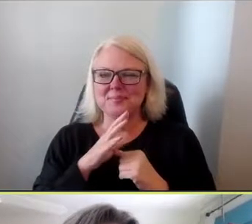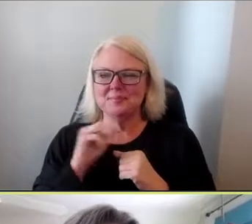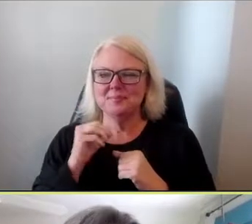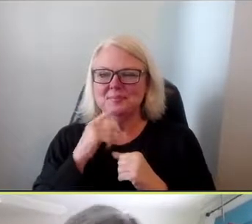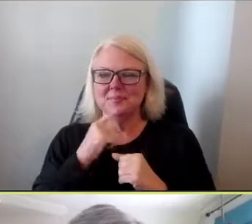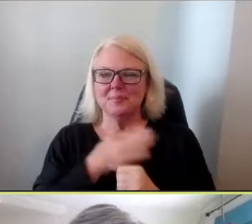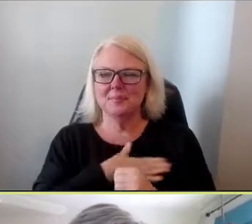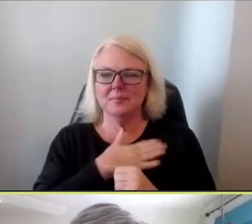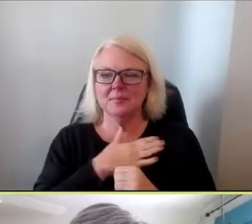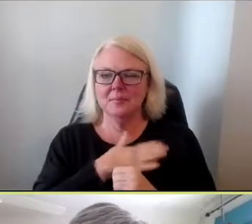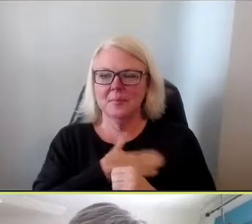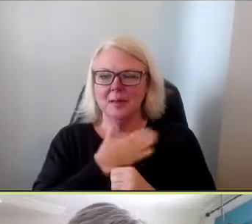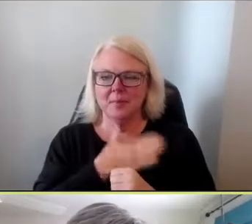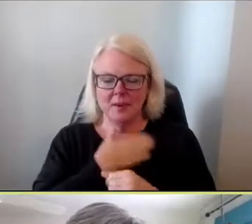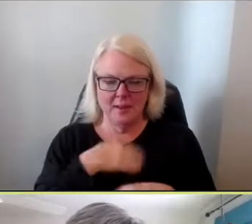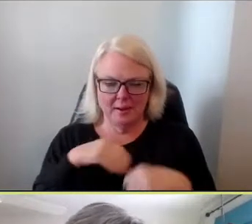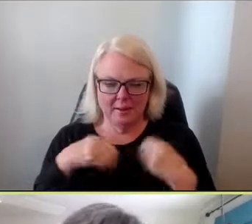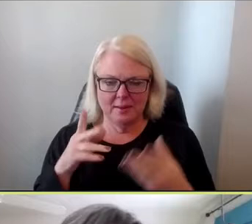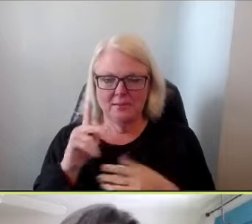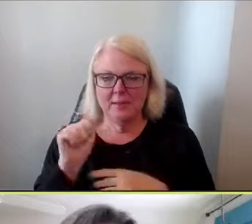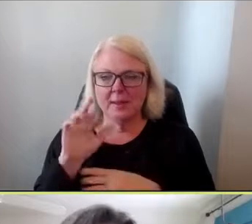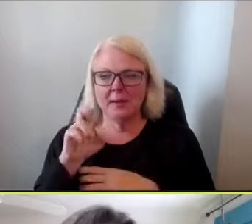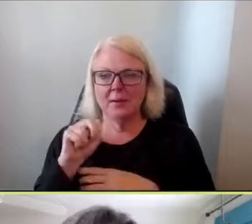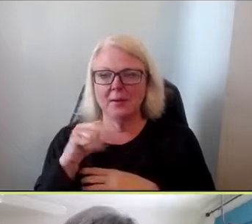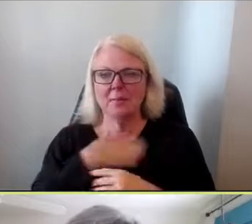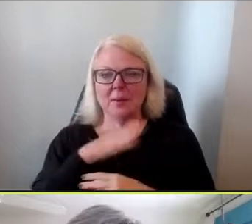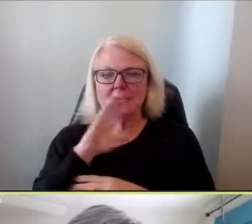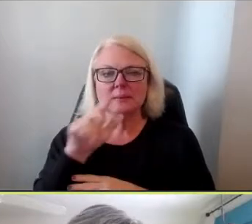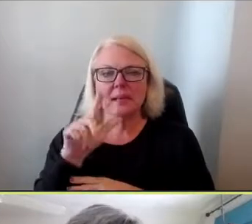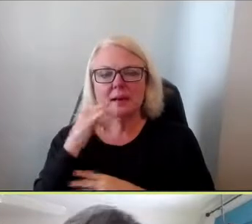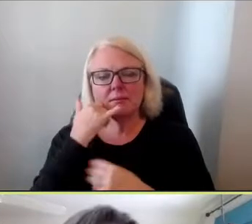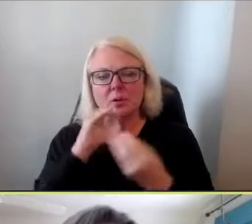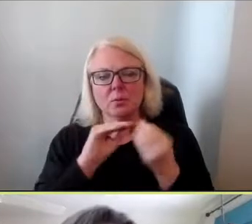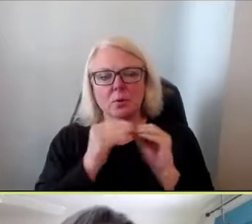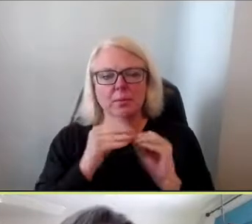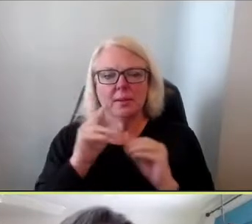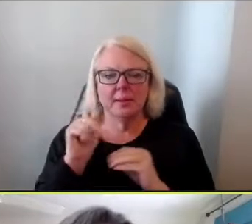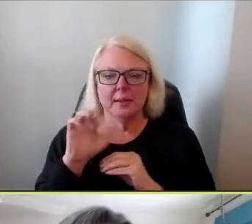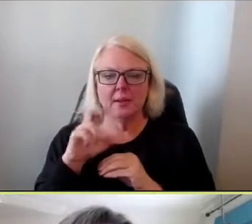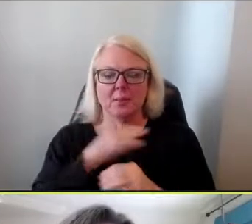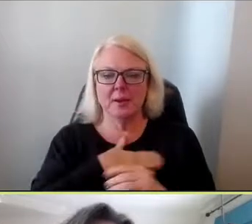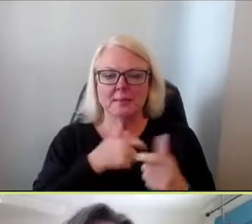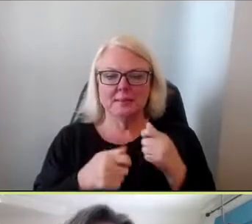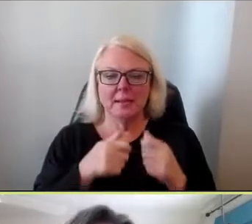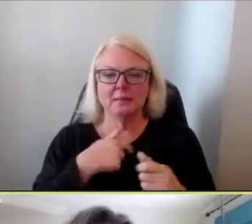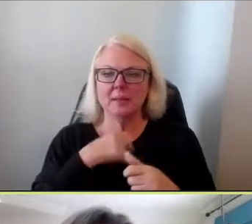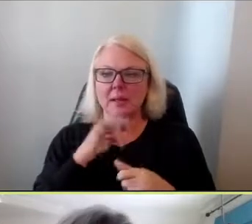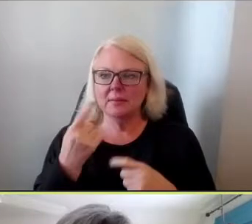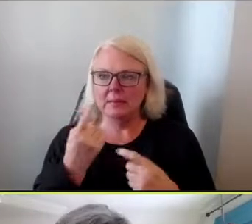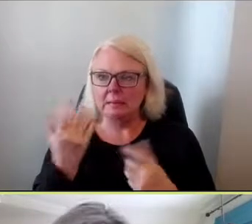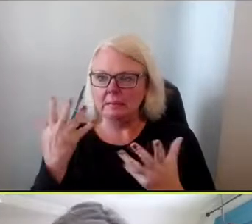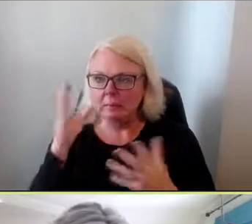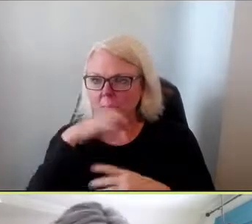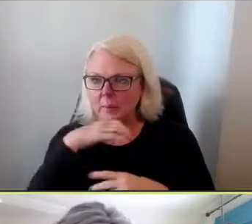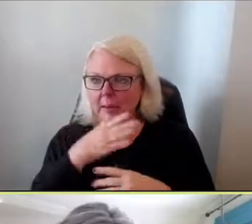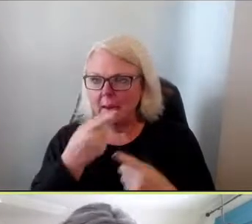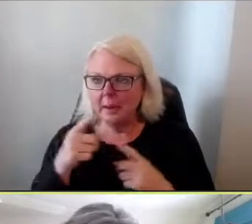Happily, I have given Karen my cell number. Karen, please text me if anything weird is happening.